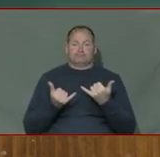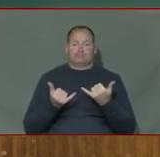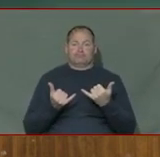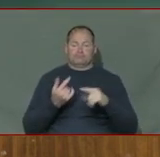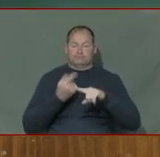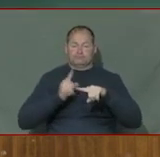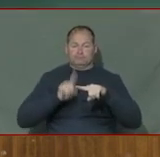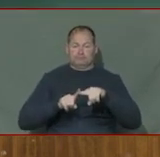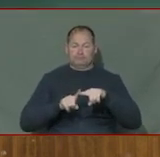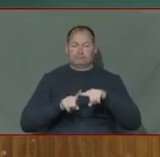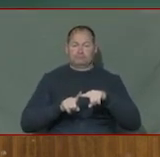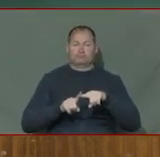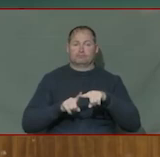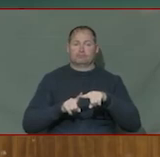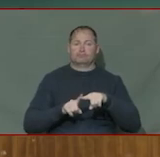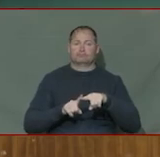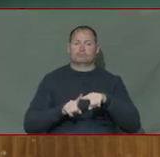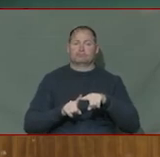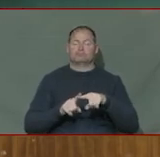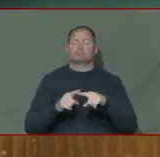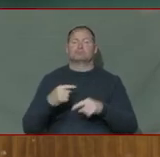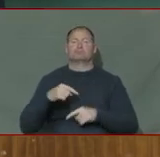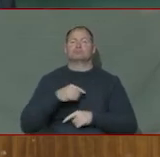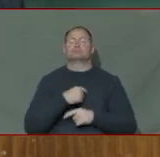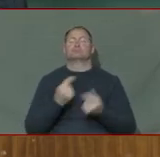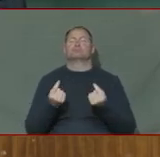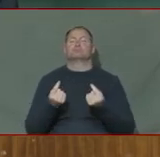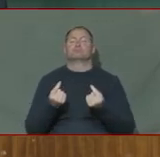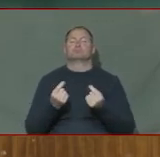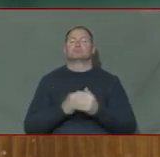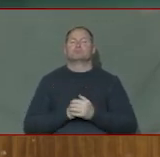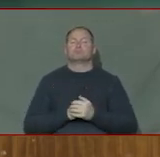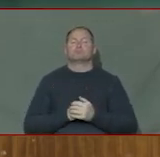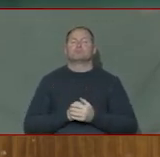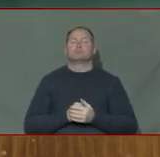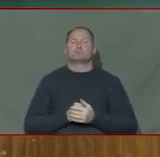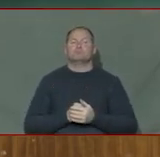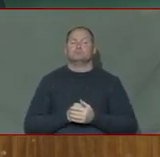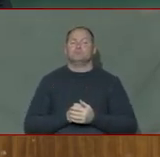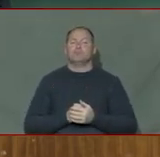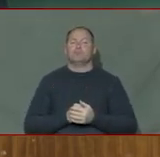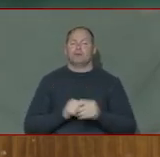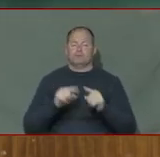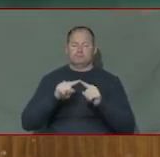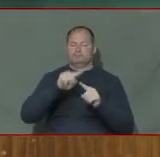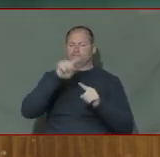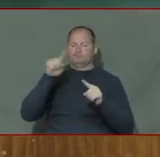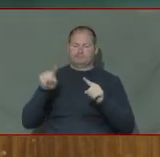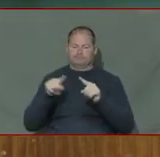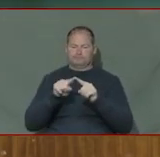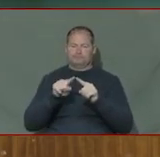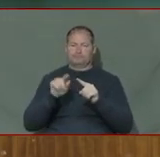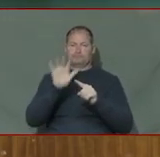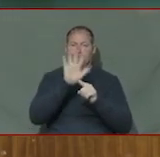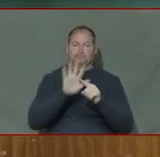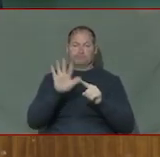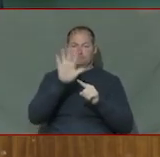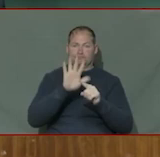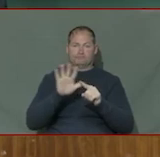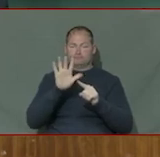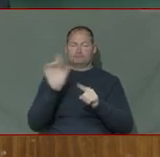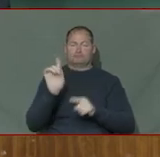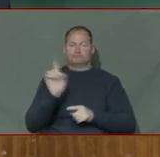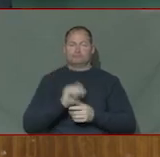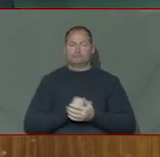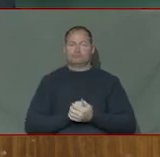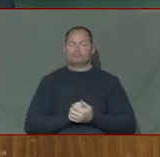case, we can say, what is the area of a circle? It is pi